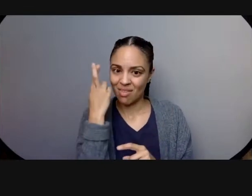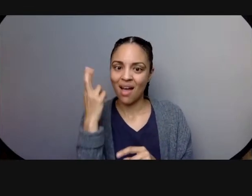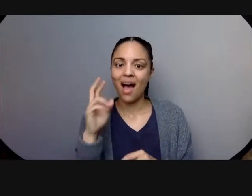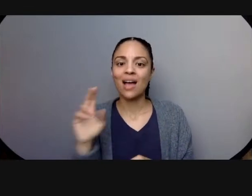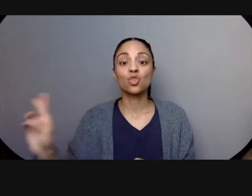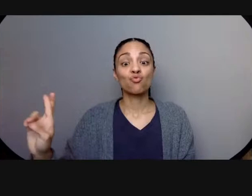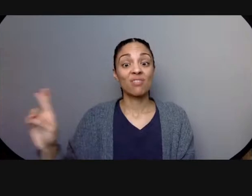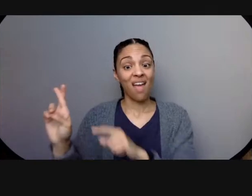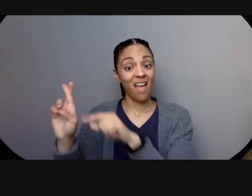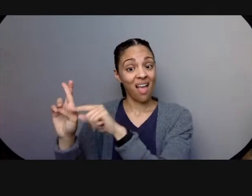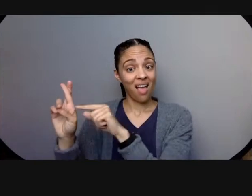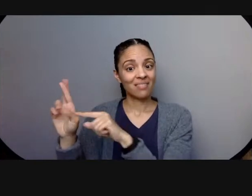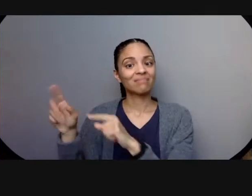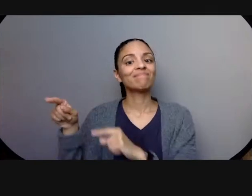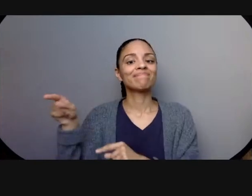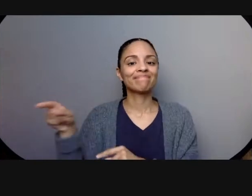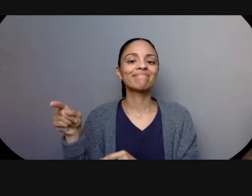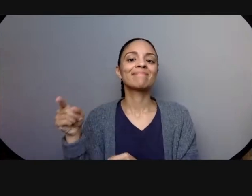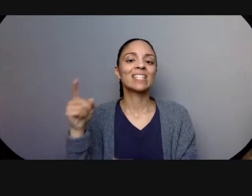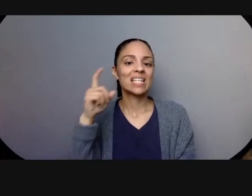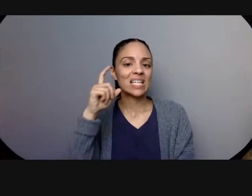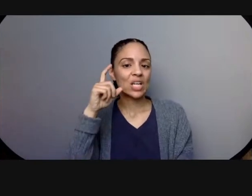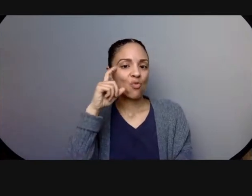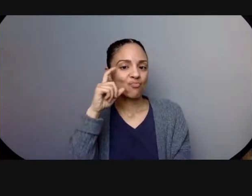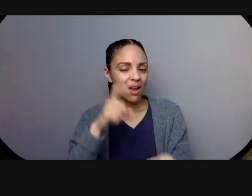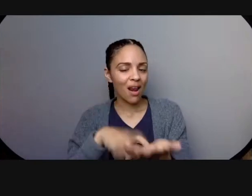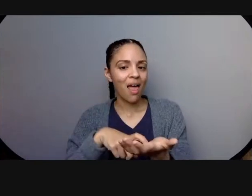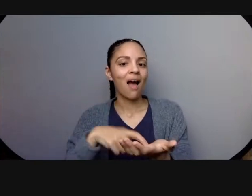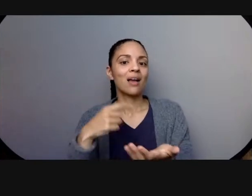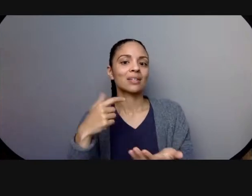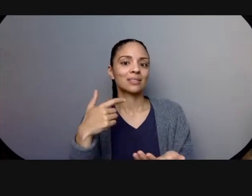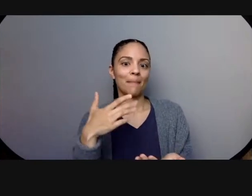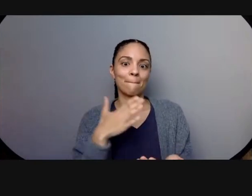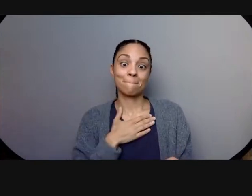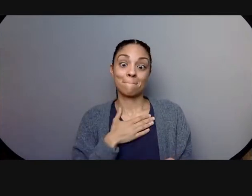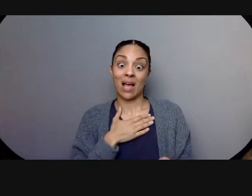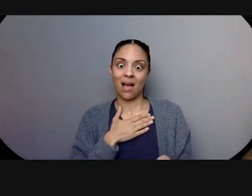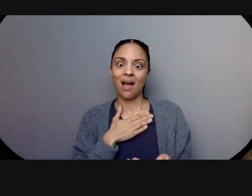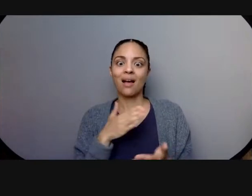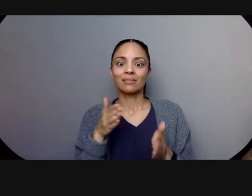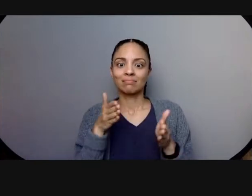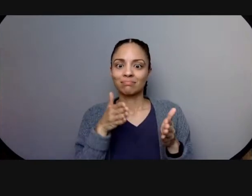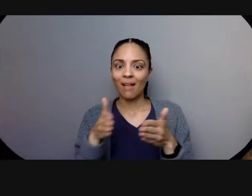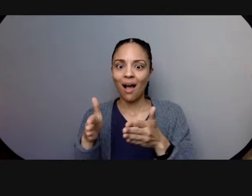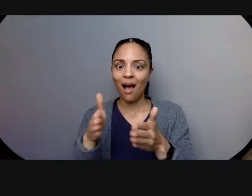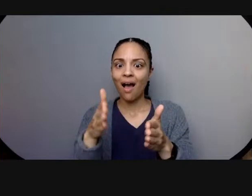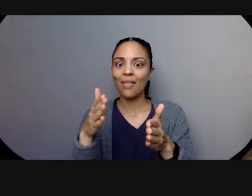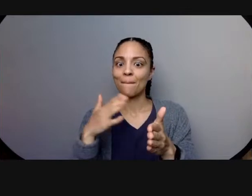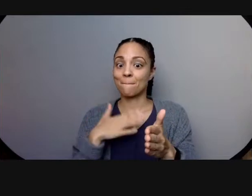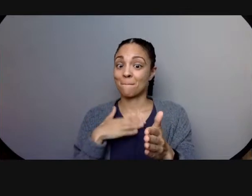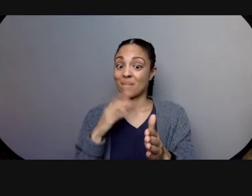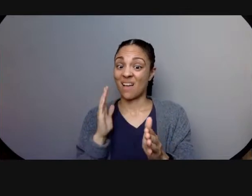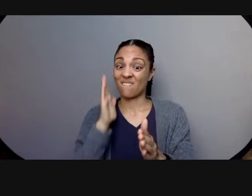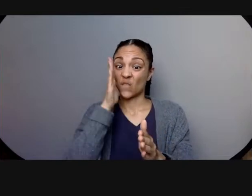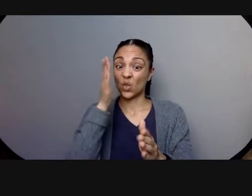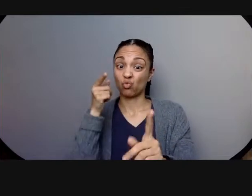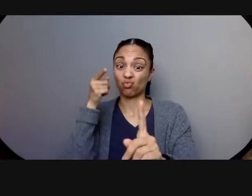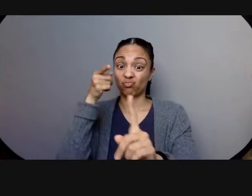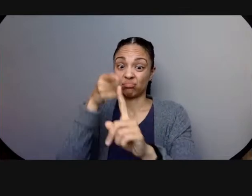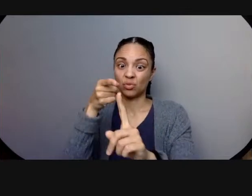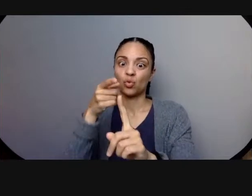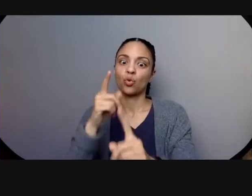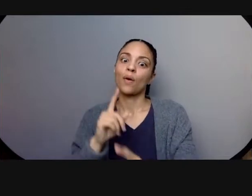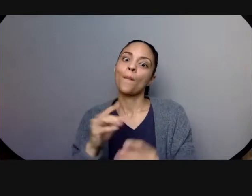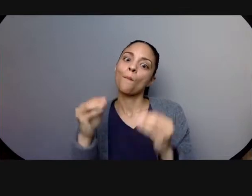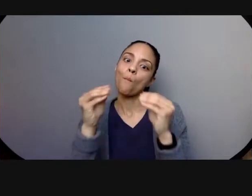was saying, because now I give that same speech to young brothers that I see, man, you got the vision, you got a team, dude,